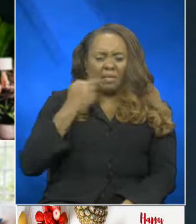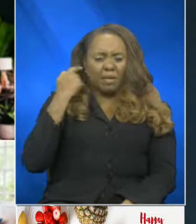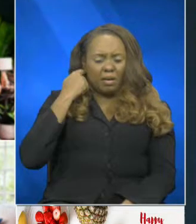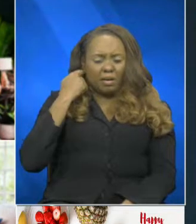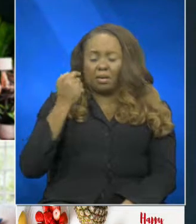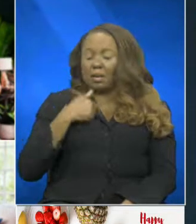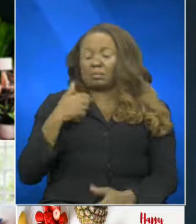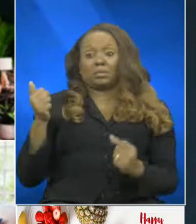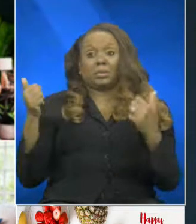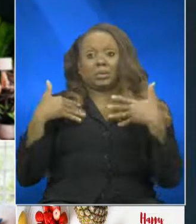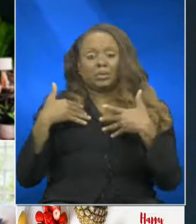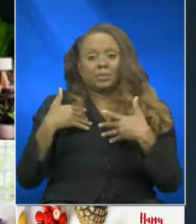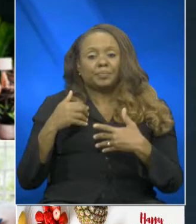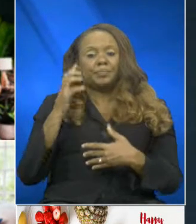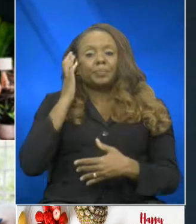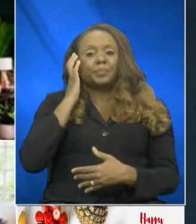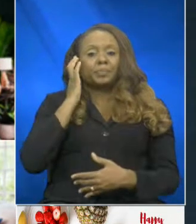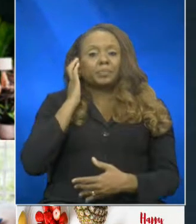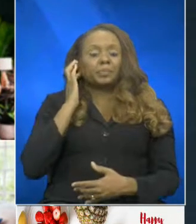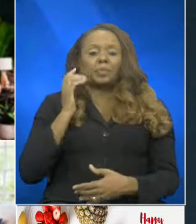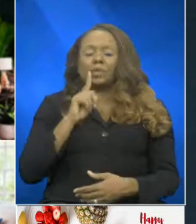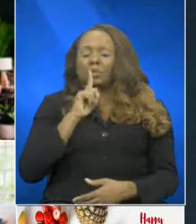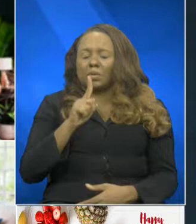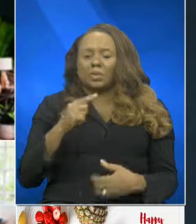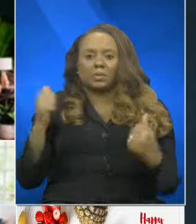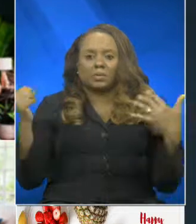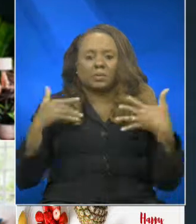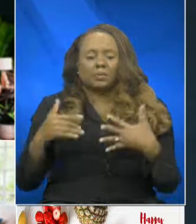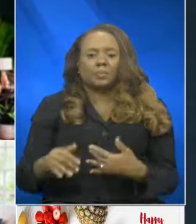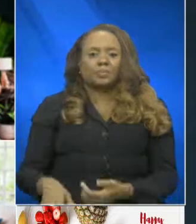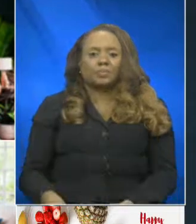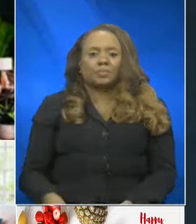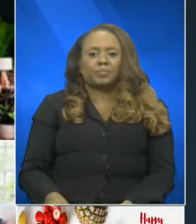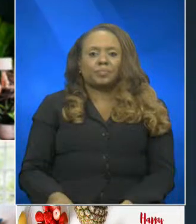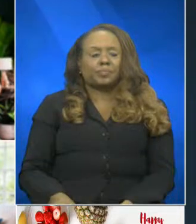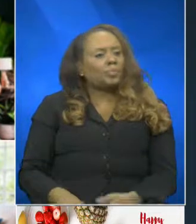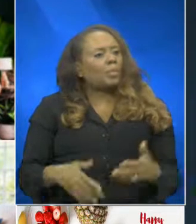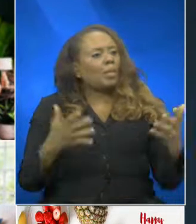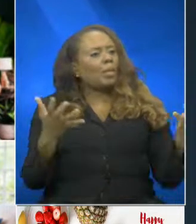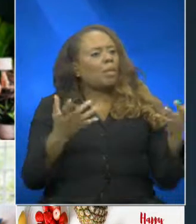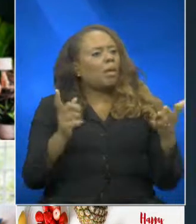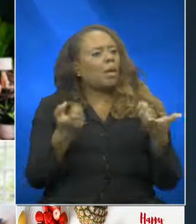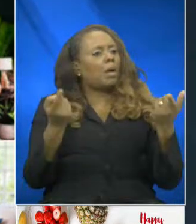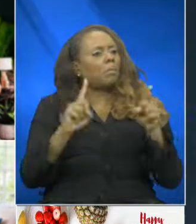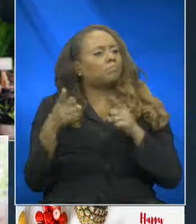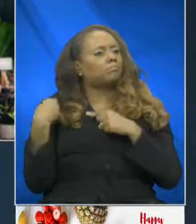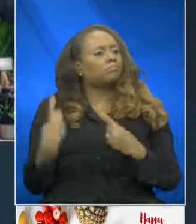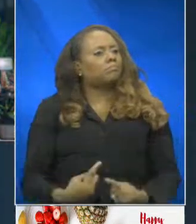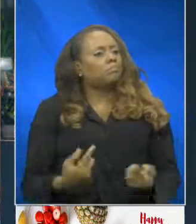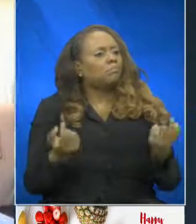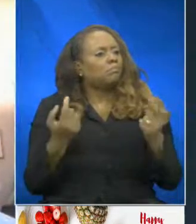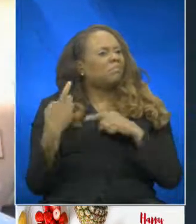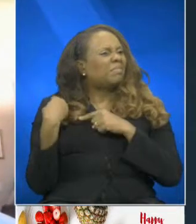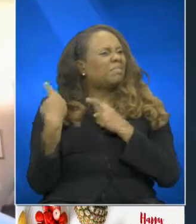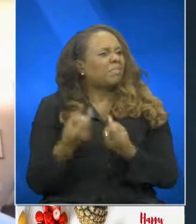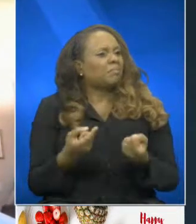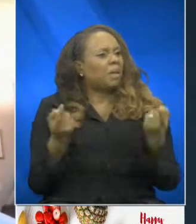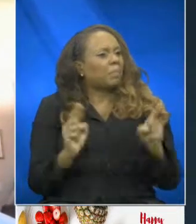scary. It was very scary. What has happened since then? Well,